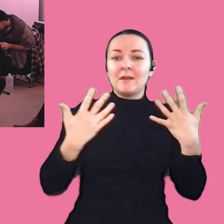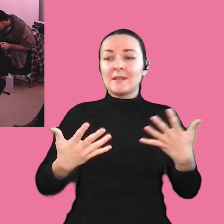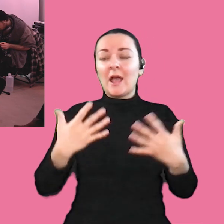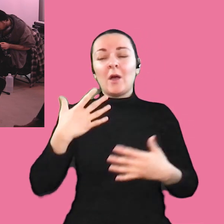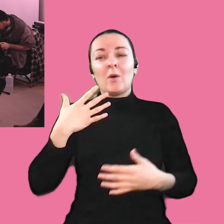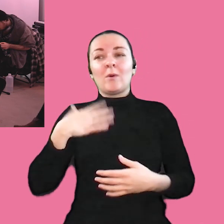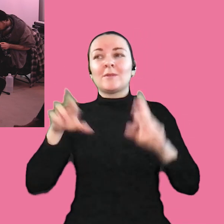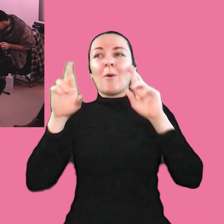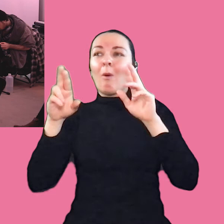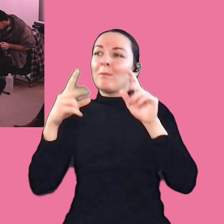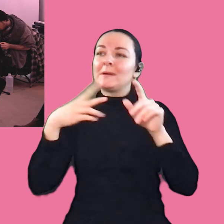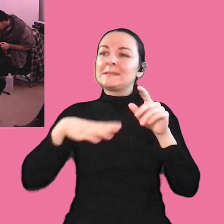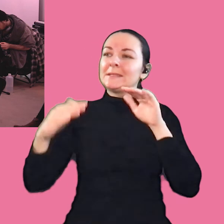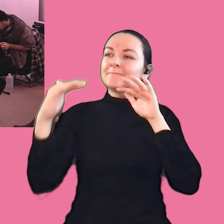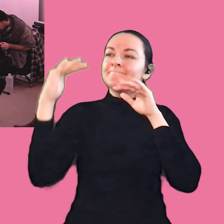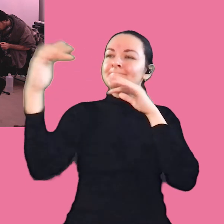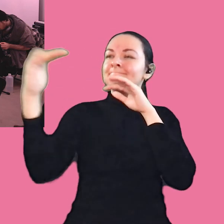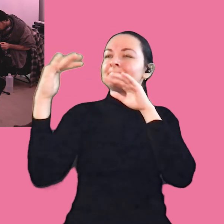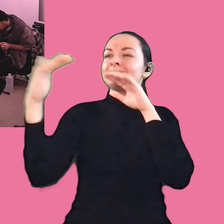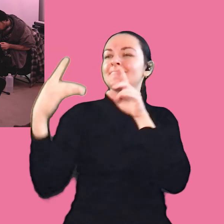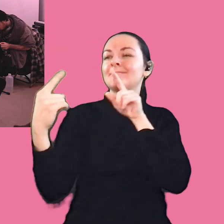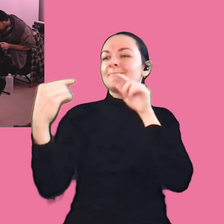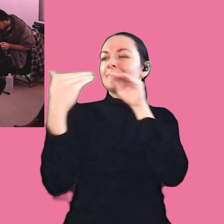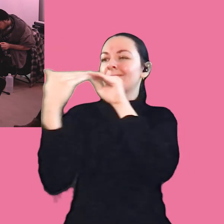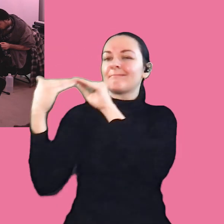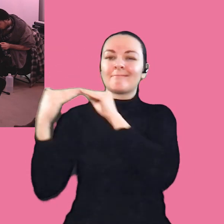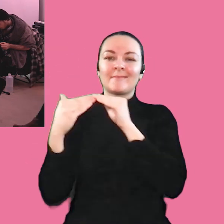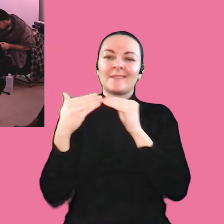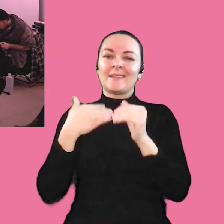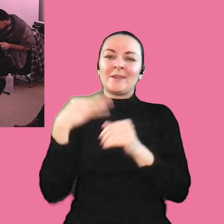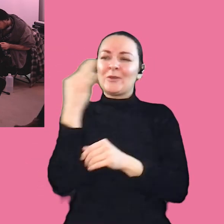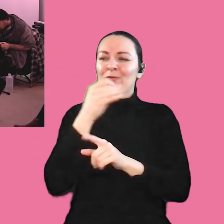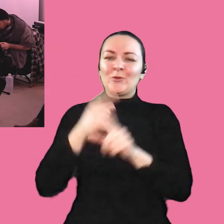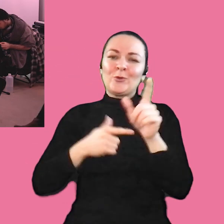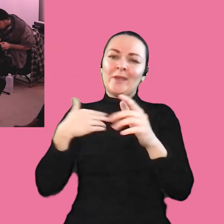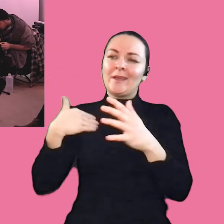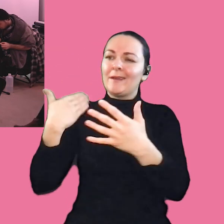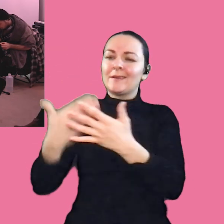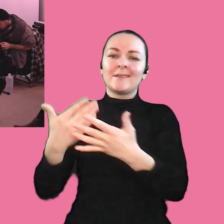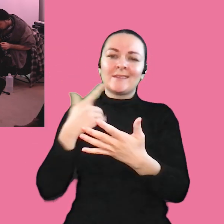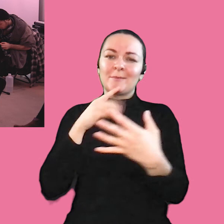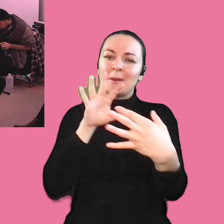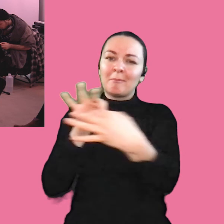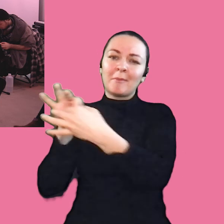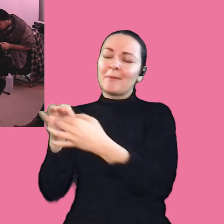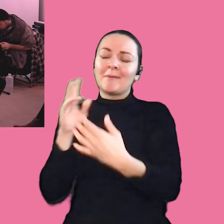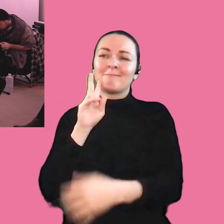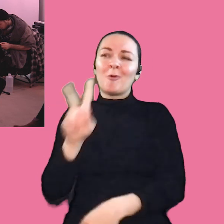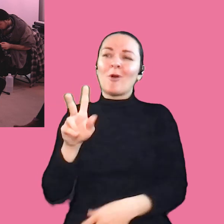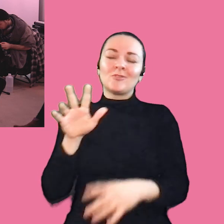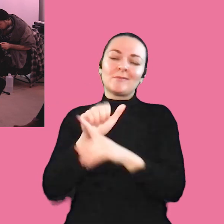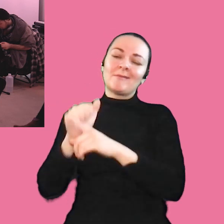more like-minded people, and this has just been so much stuff happening for the past couple of years. It's been incredible to watch, I